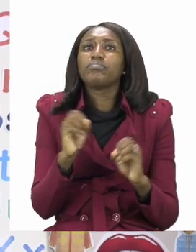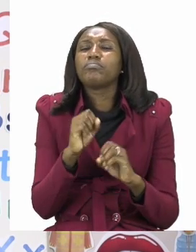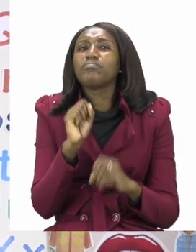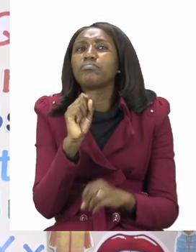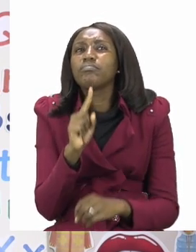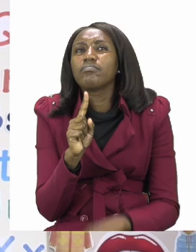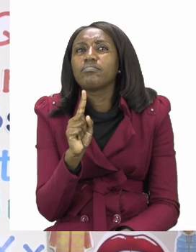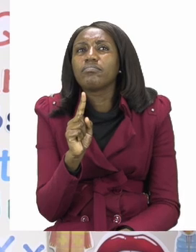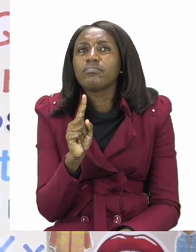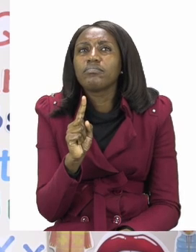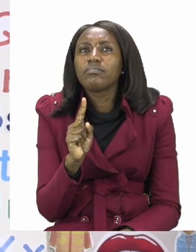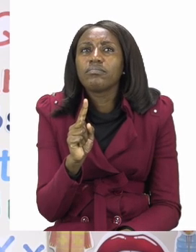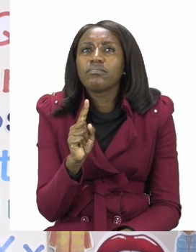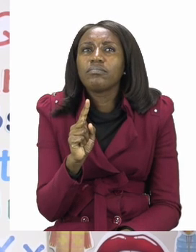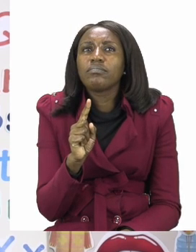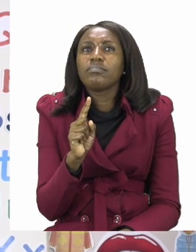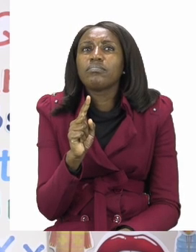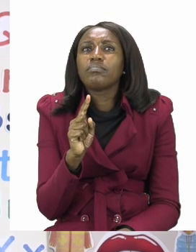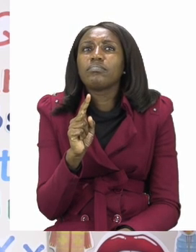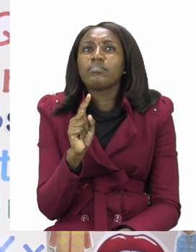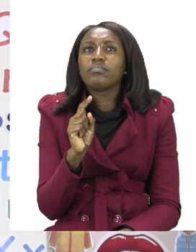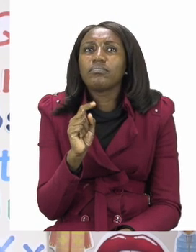have 1,